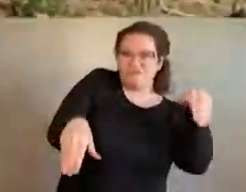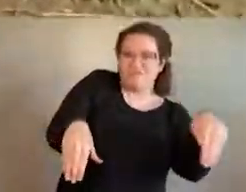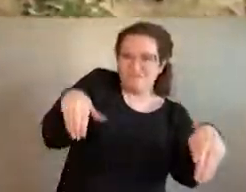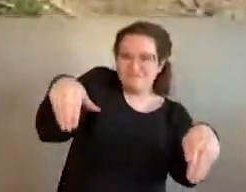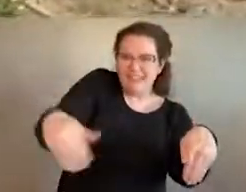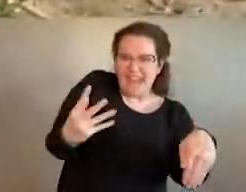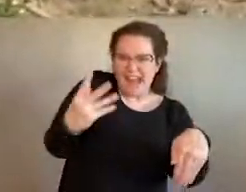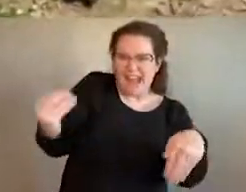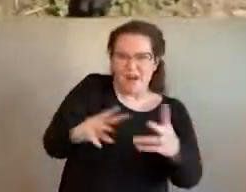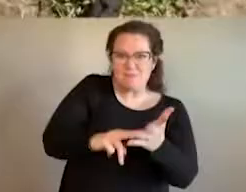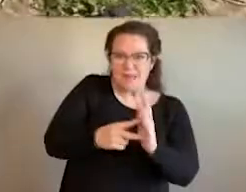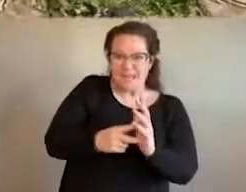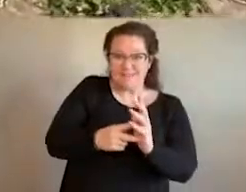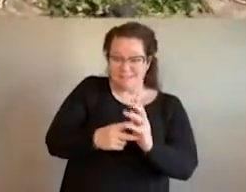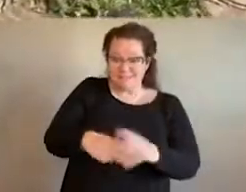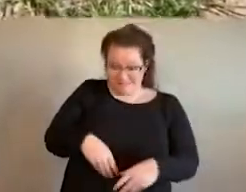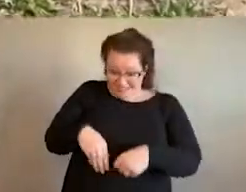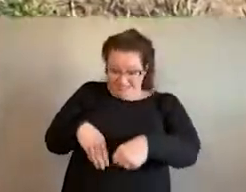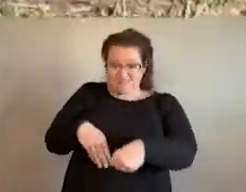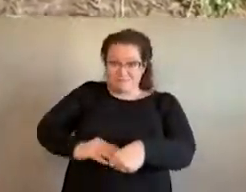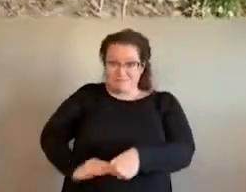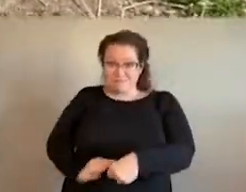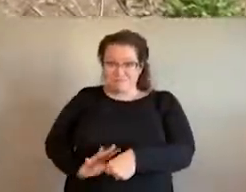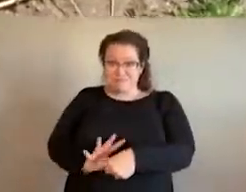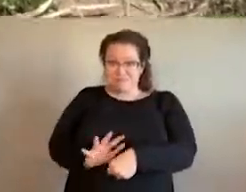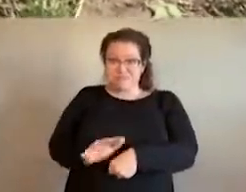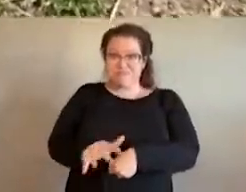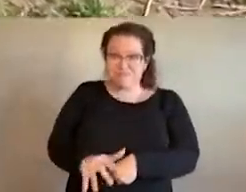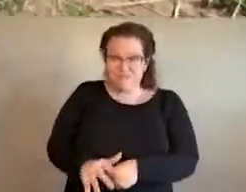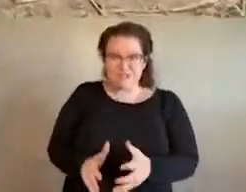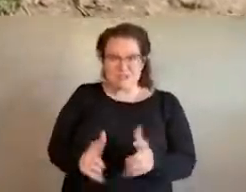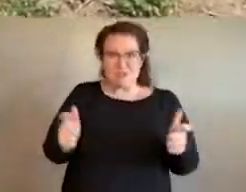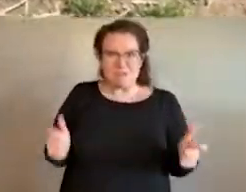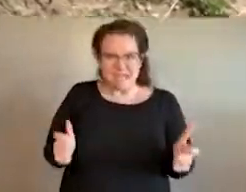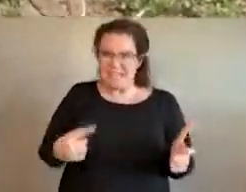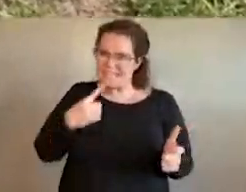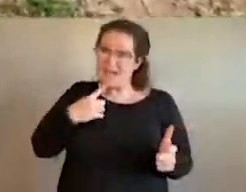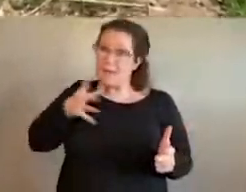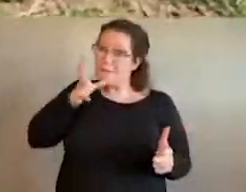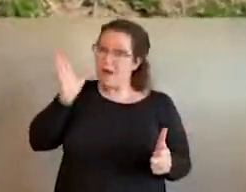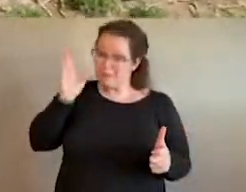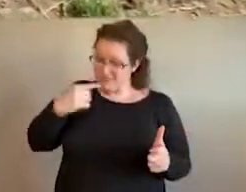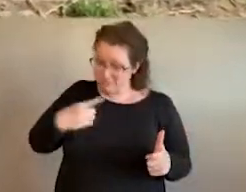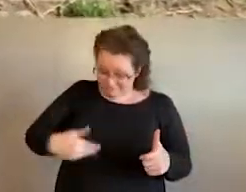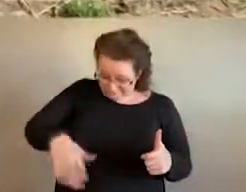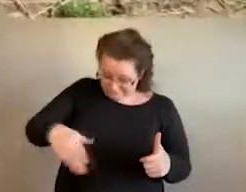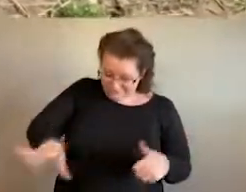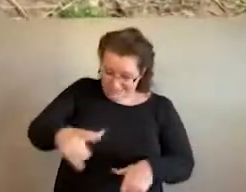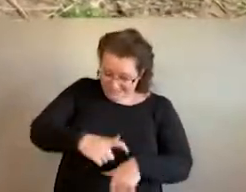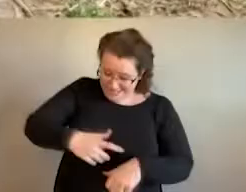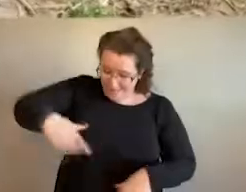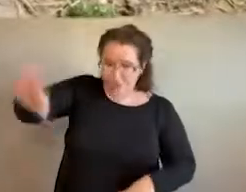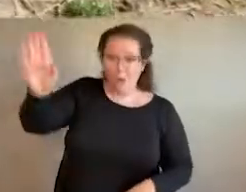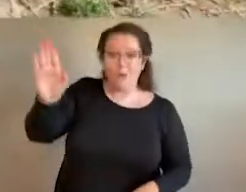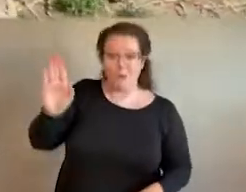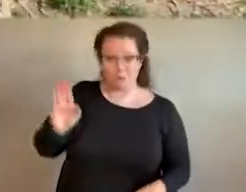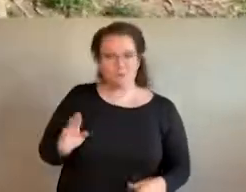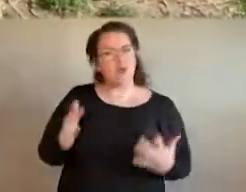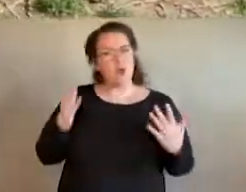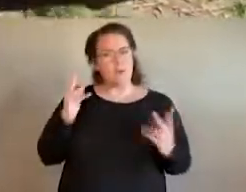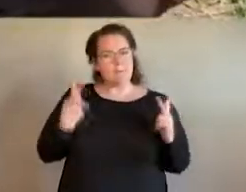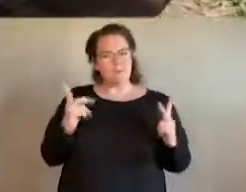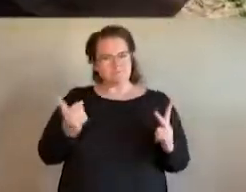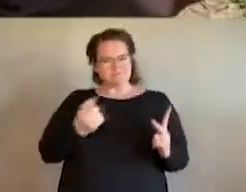dude. But these guys are a lot of fun. So a lot of people ask us why we bottle raise them and raise them in the